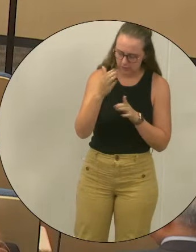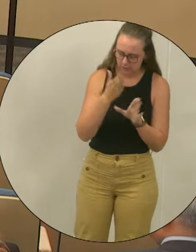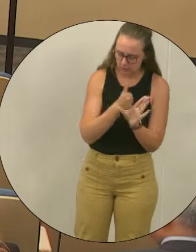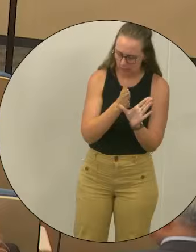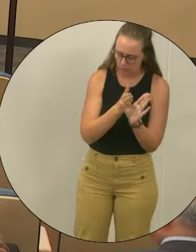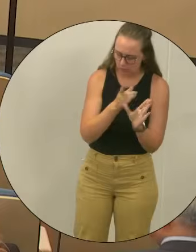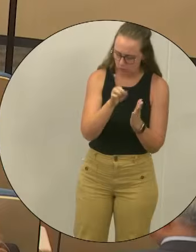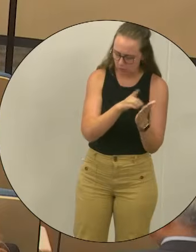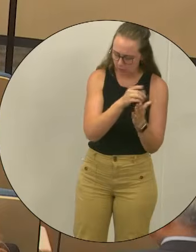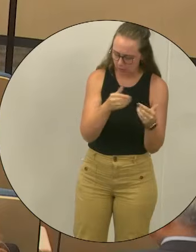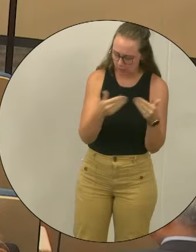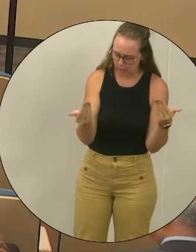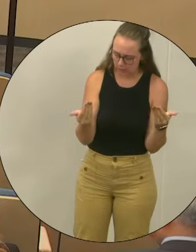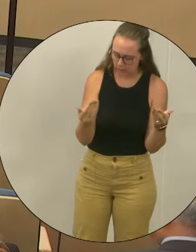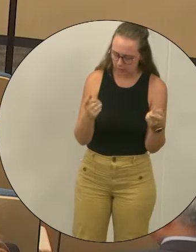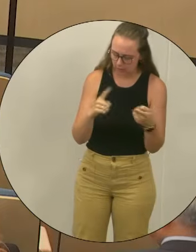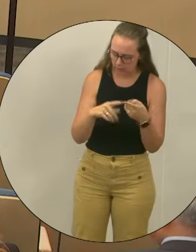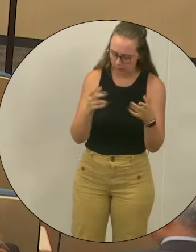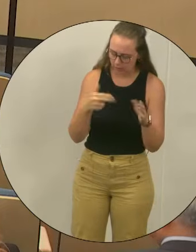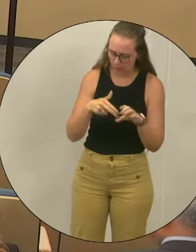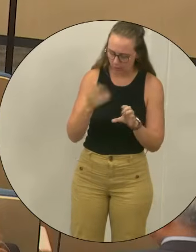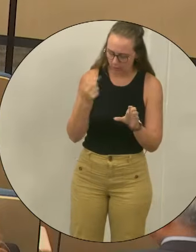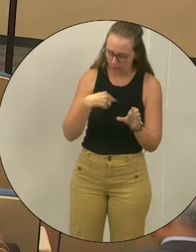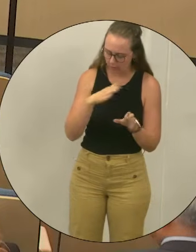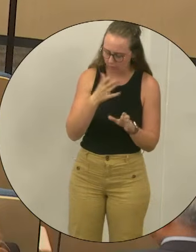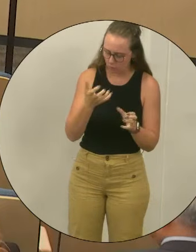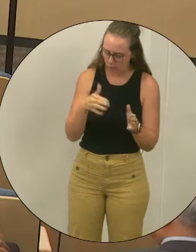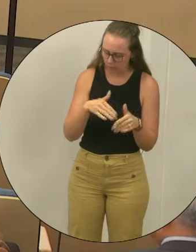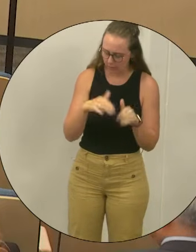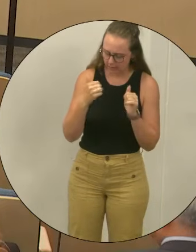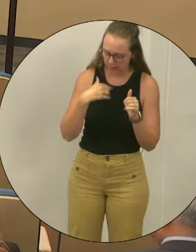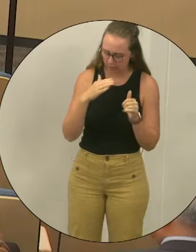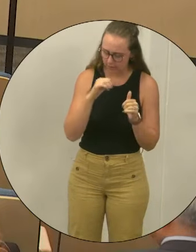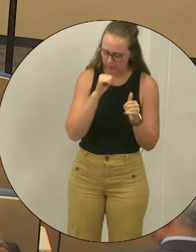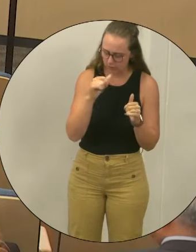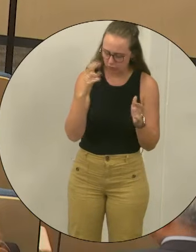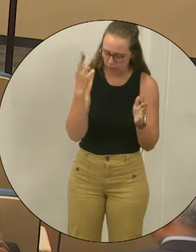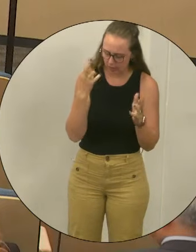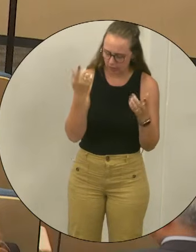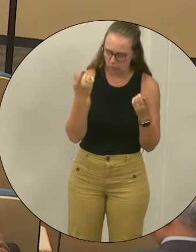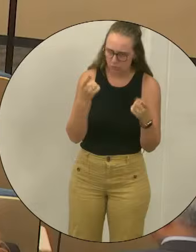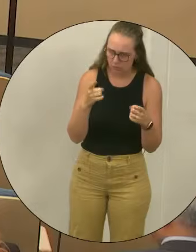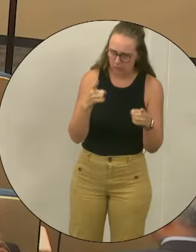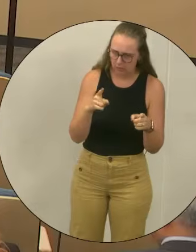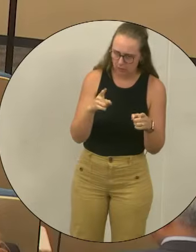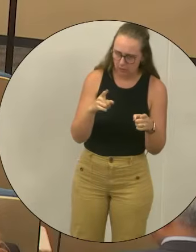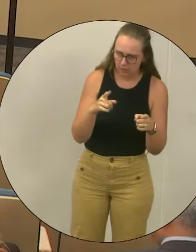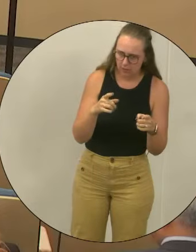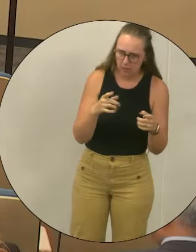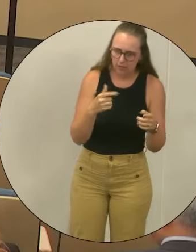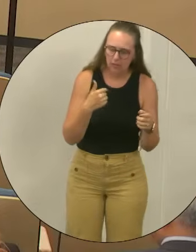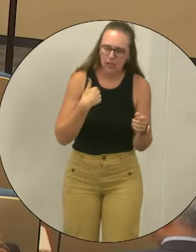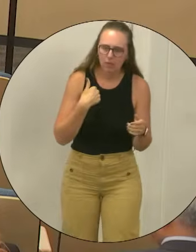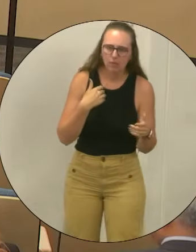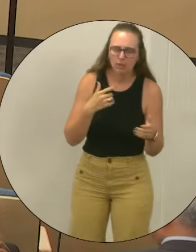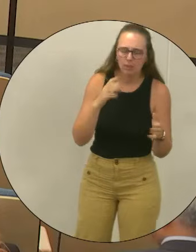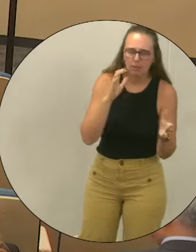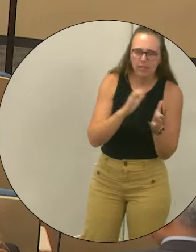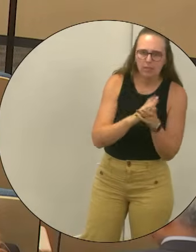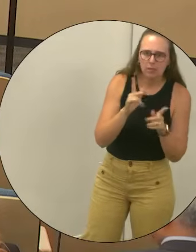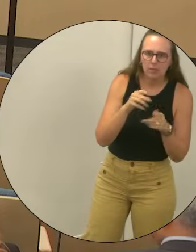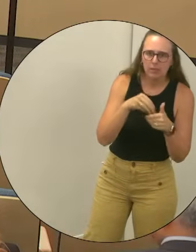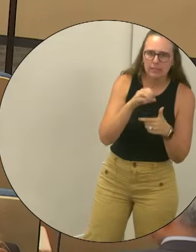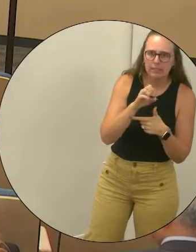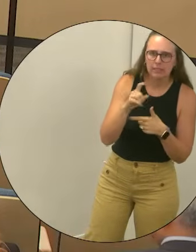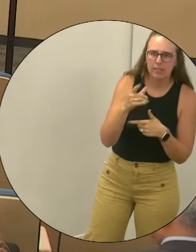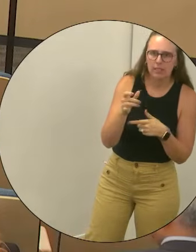and discriminated against into resigning. I never wanted to leave. I just didn't realize what was happening to me while it was happening because I was naive, and I believed the people in